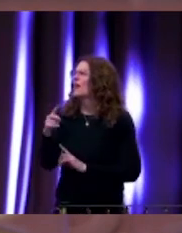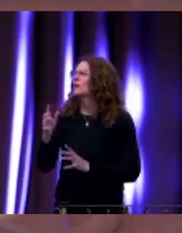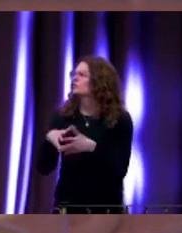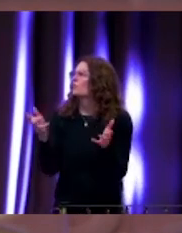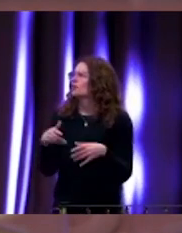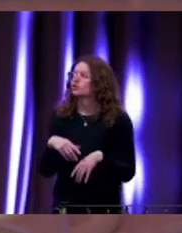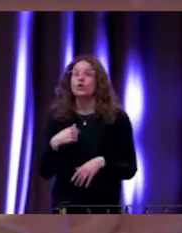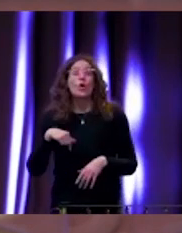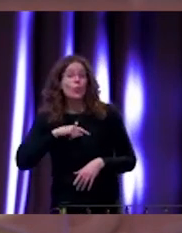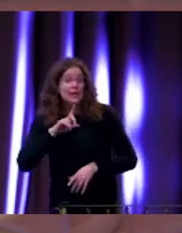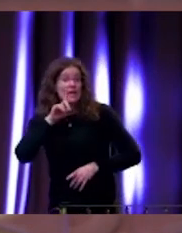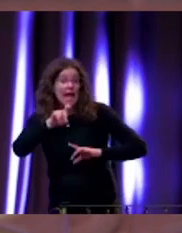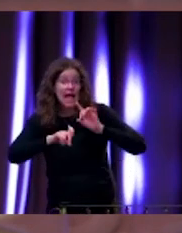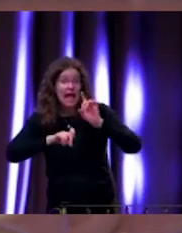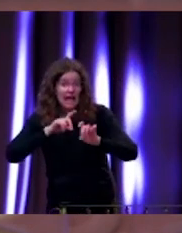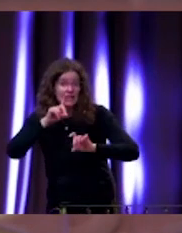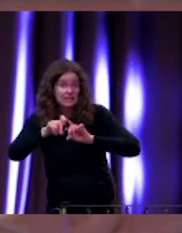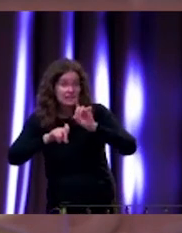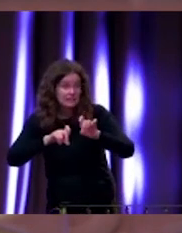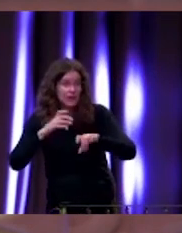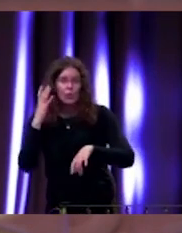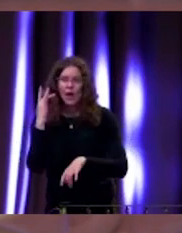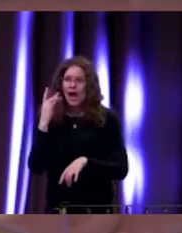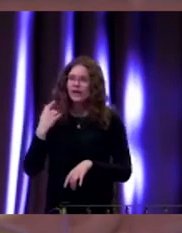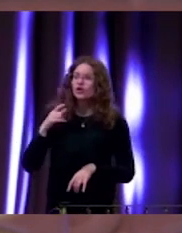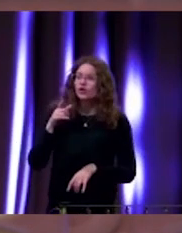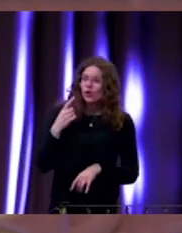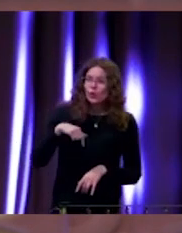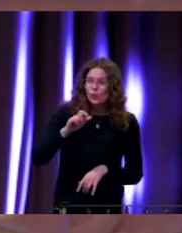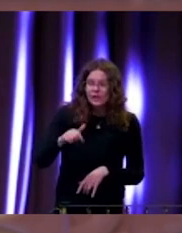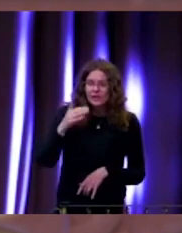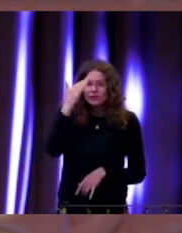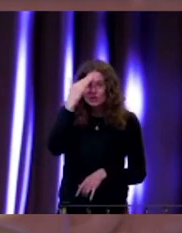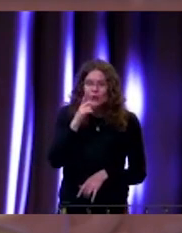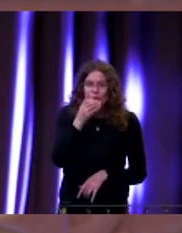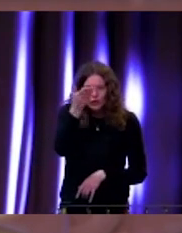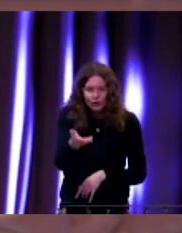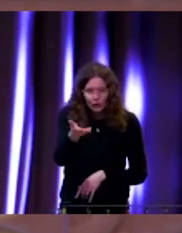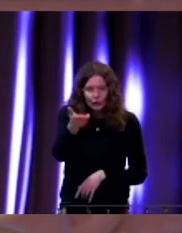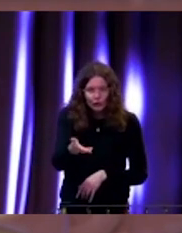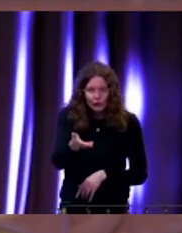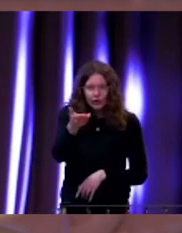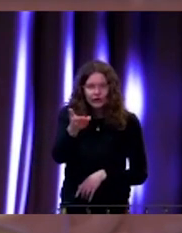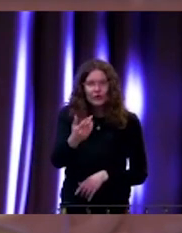But we ask those questions because we need you to tell us who you are, right? And we need to be able